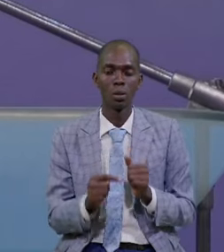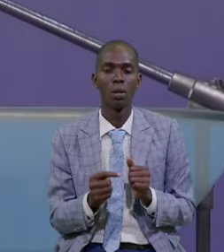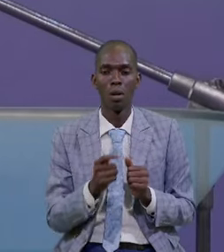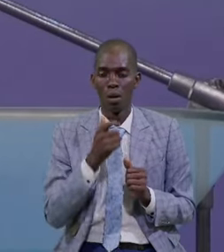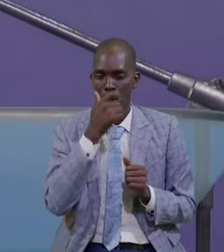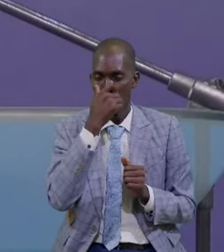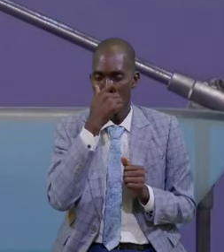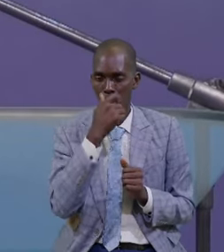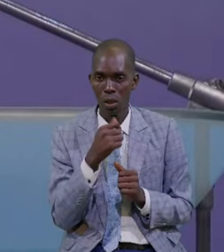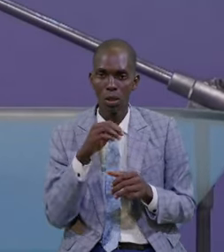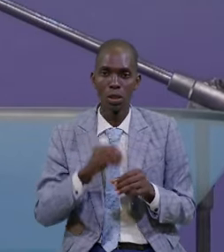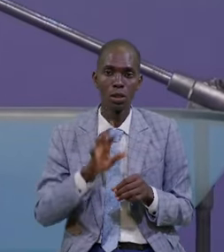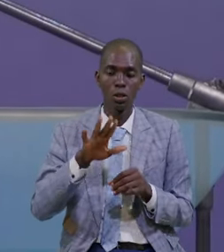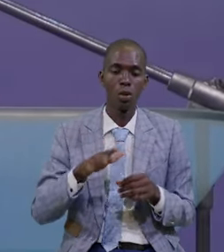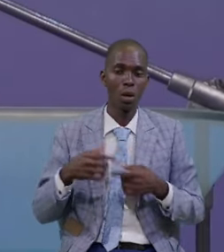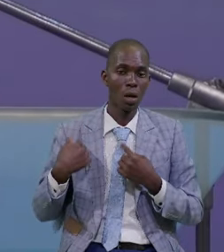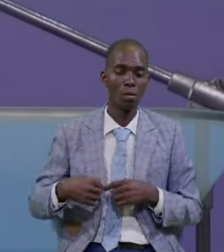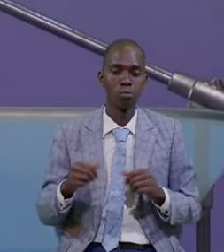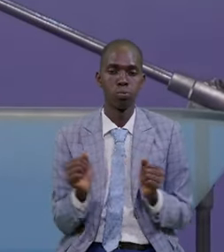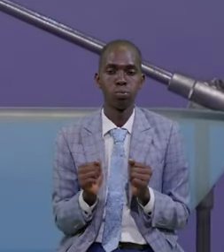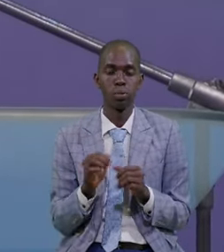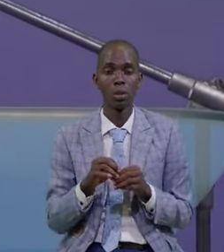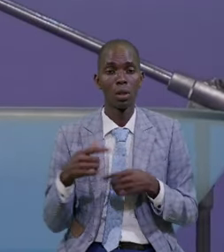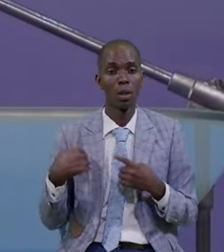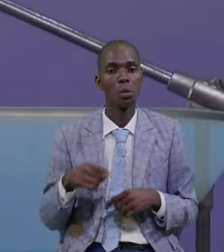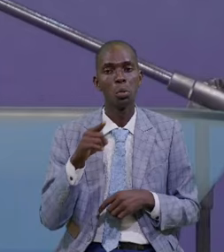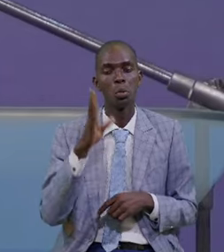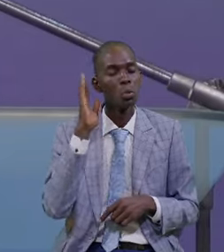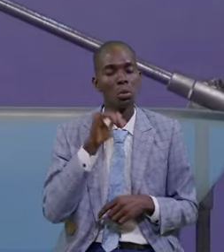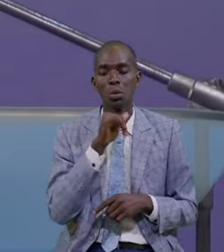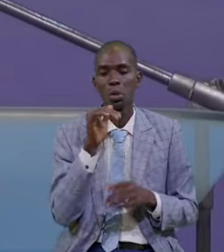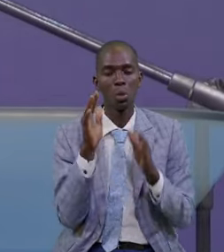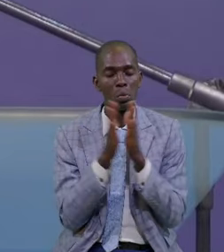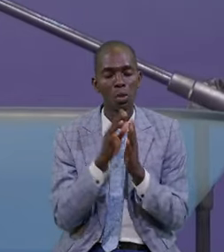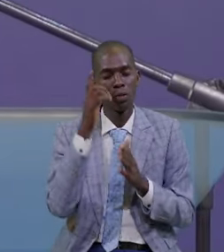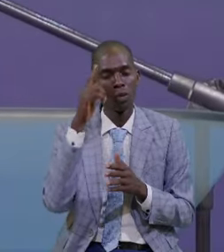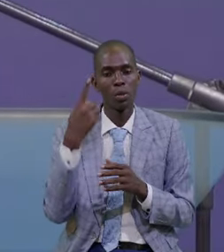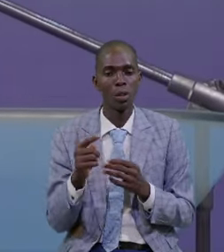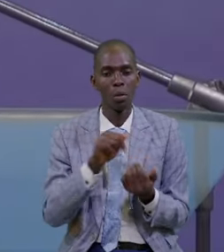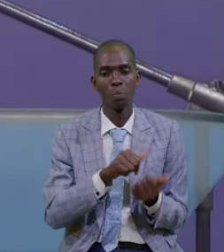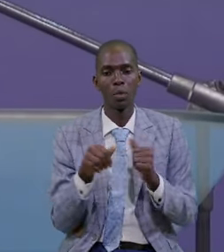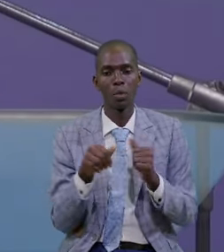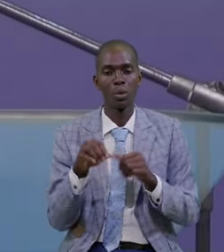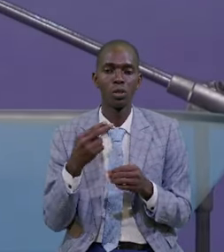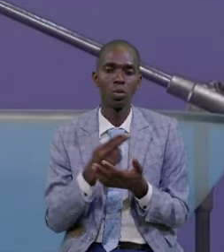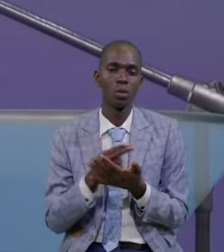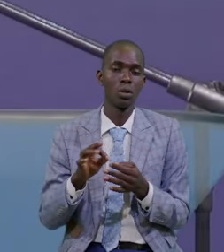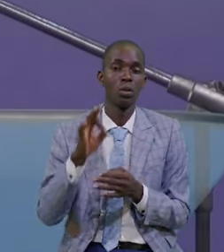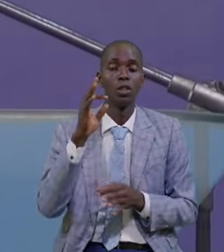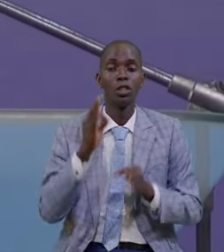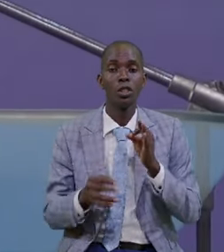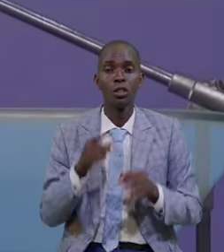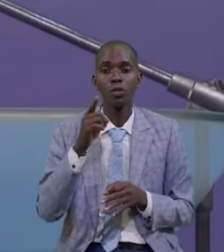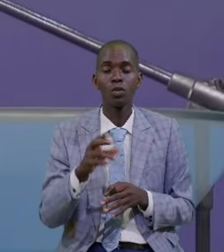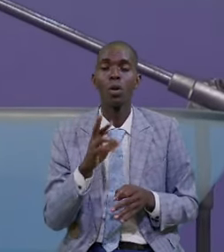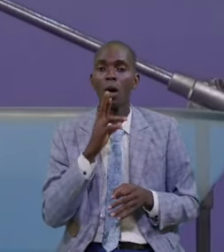heart, you will not pray for the baptism in the Holy Ghost. If you are satisfied with